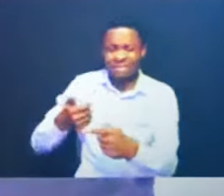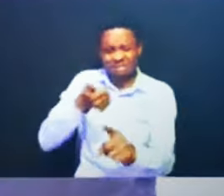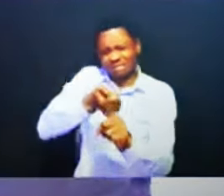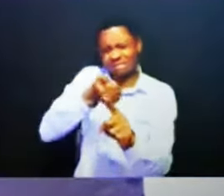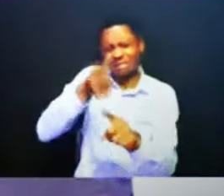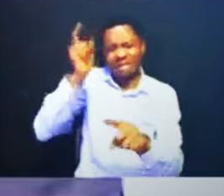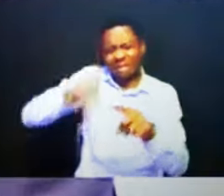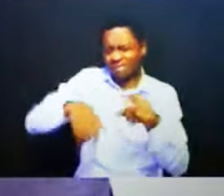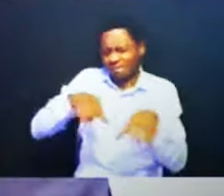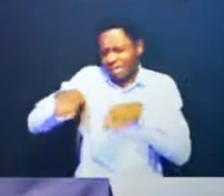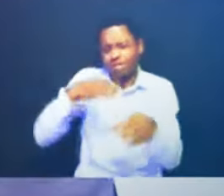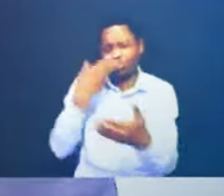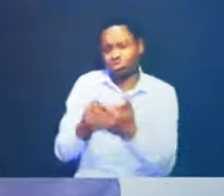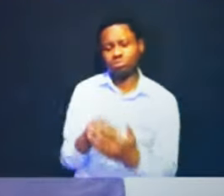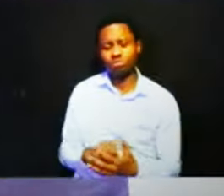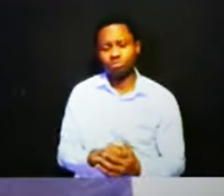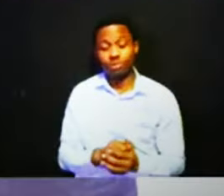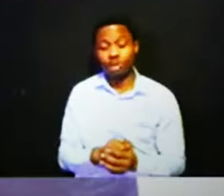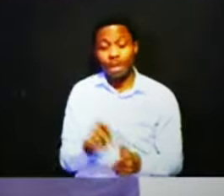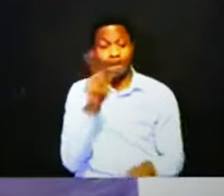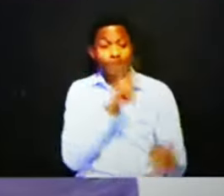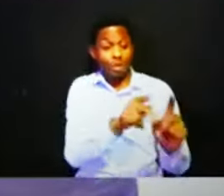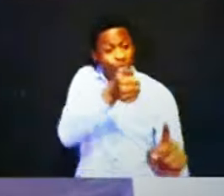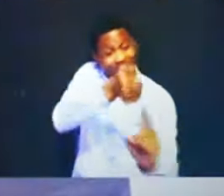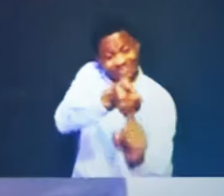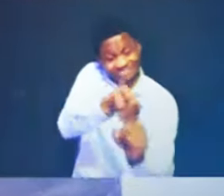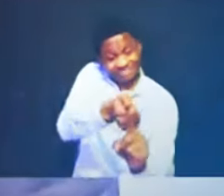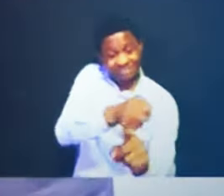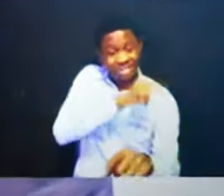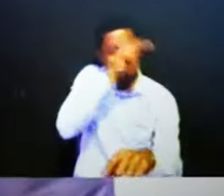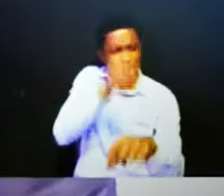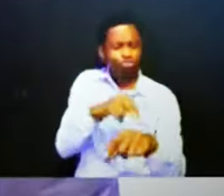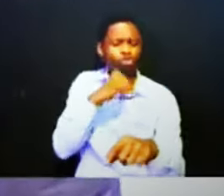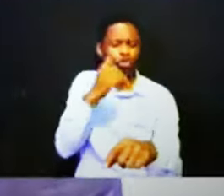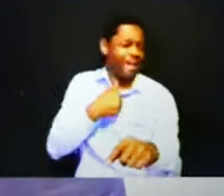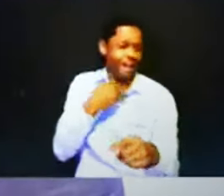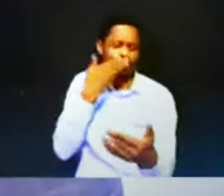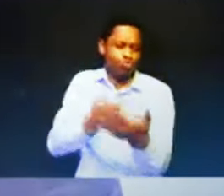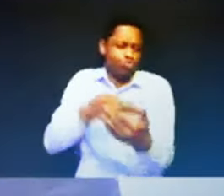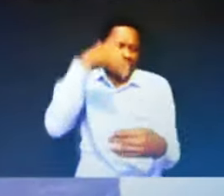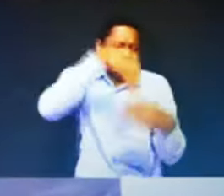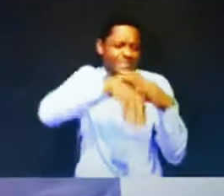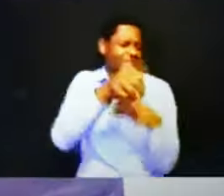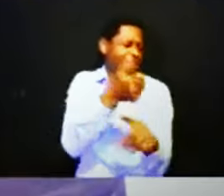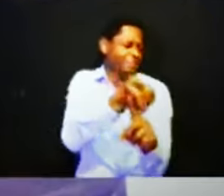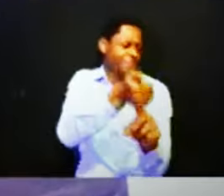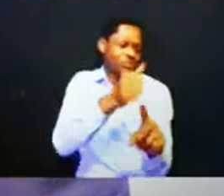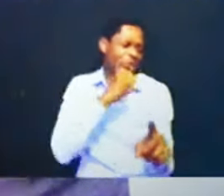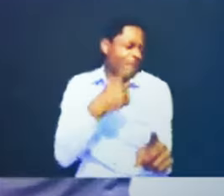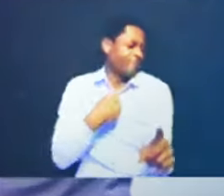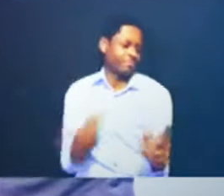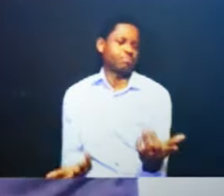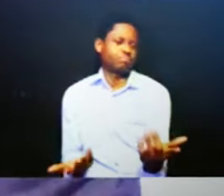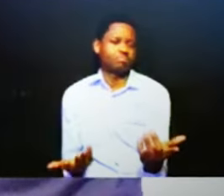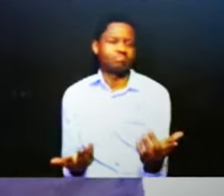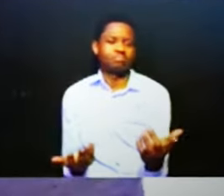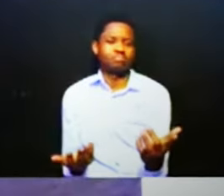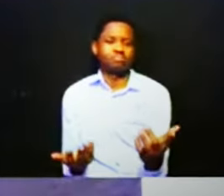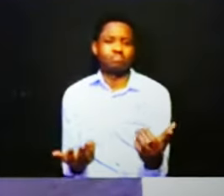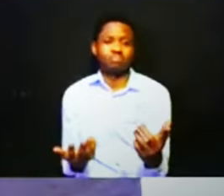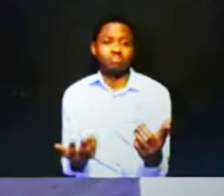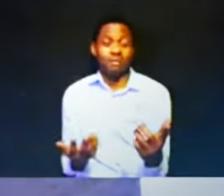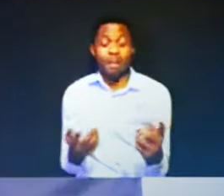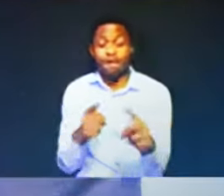good. There is no good in people for us to trust ourselves to them. See,